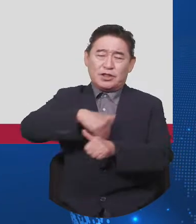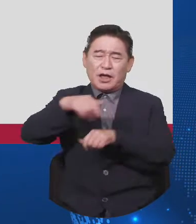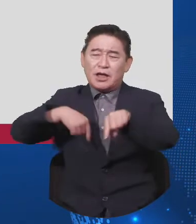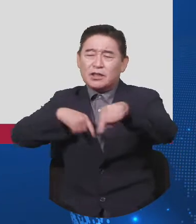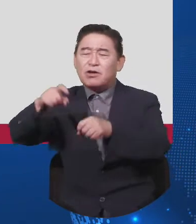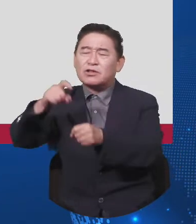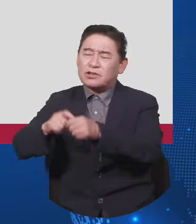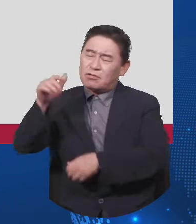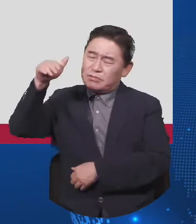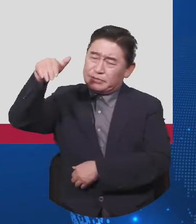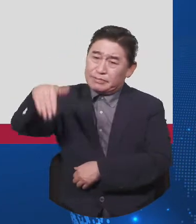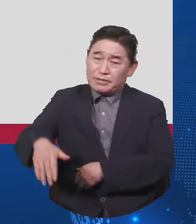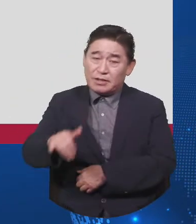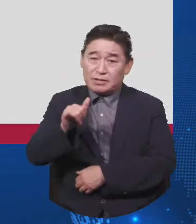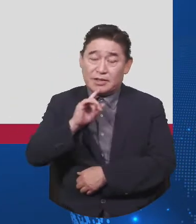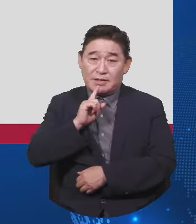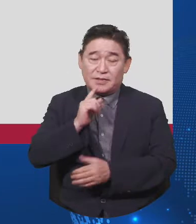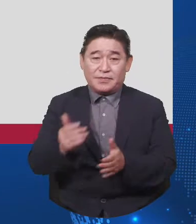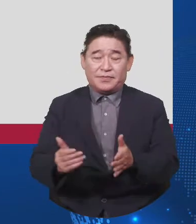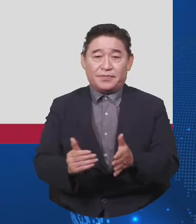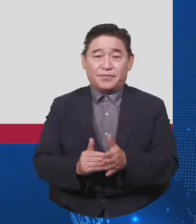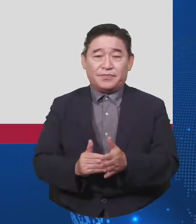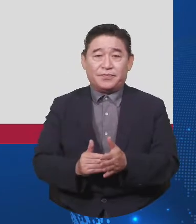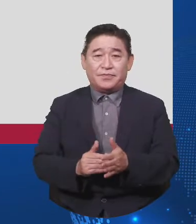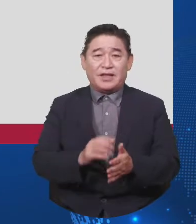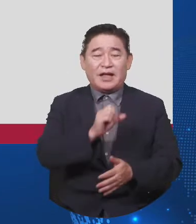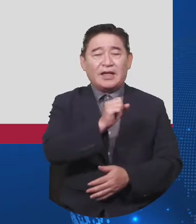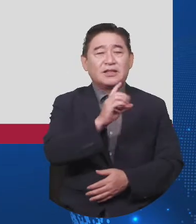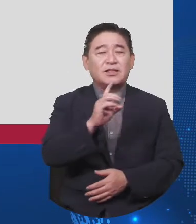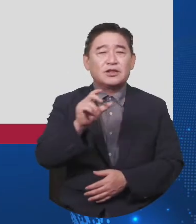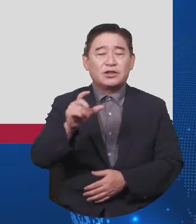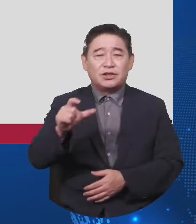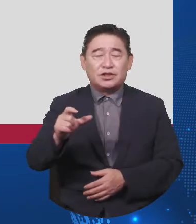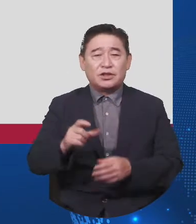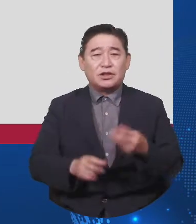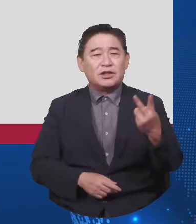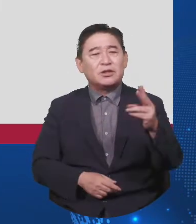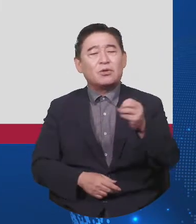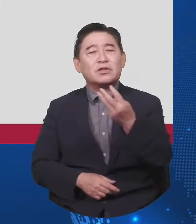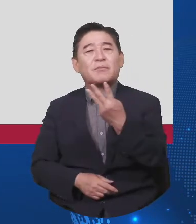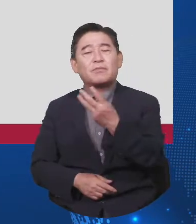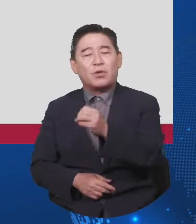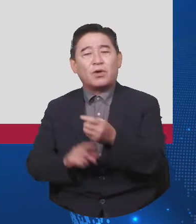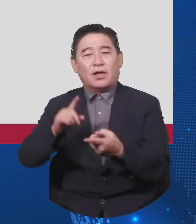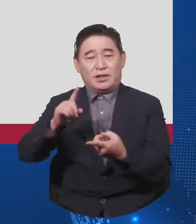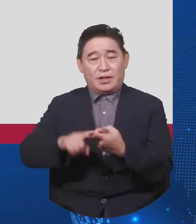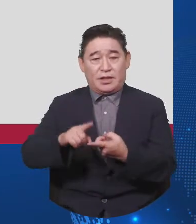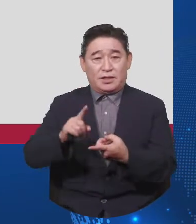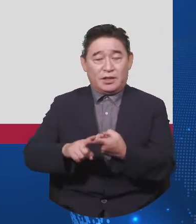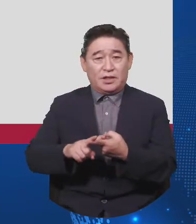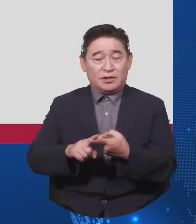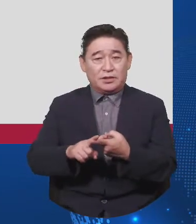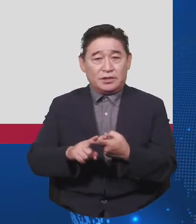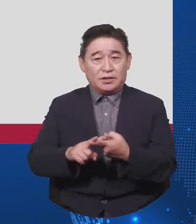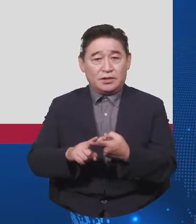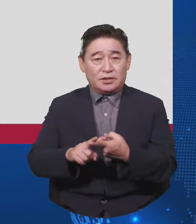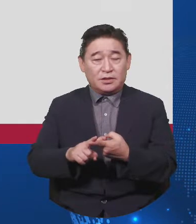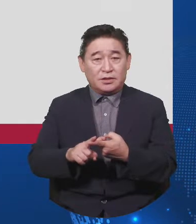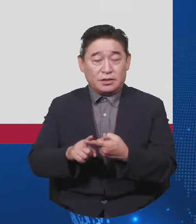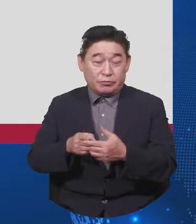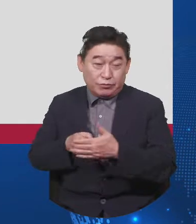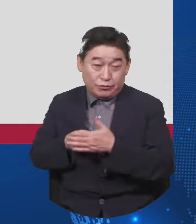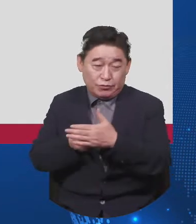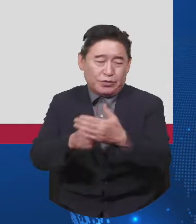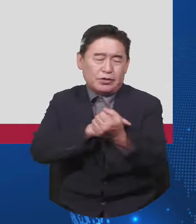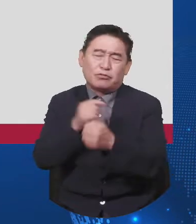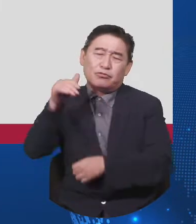the 2030 agenda and its SDGs. I think we would love all to see more momentum, but reality is different. We